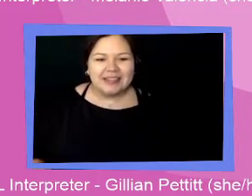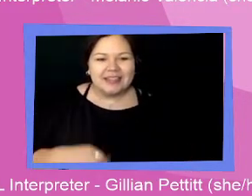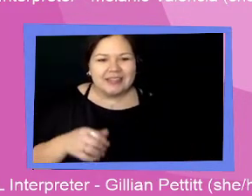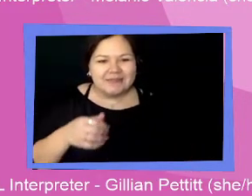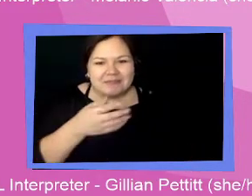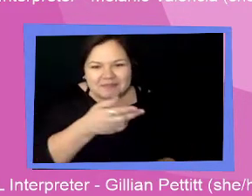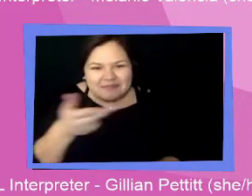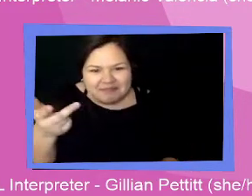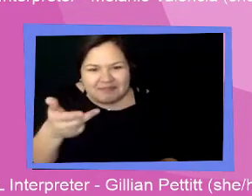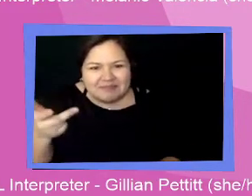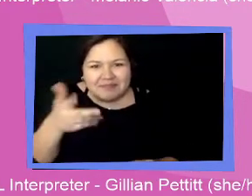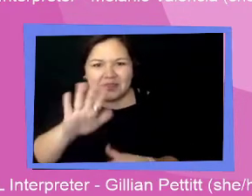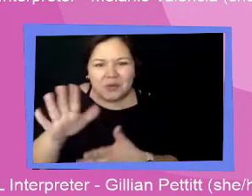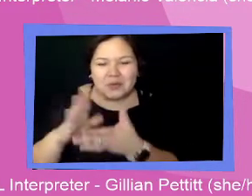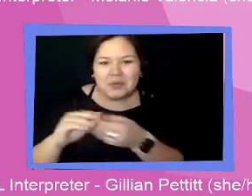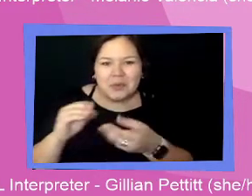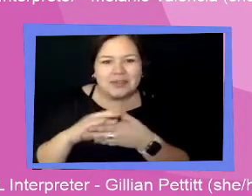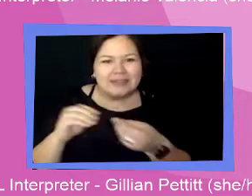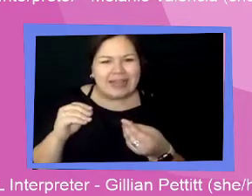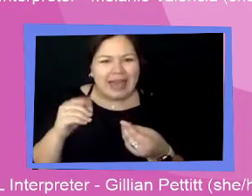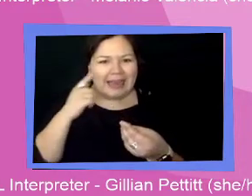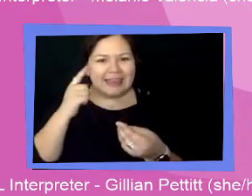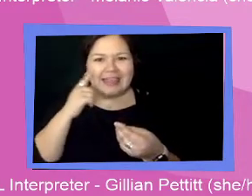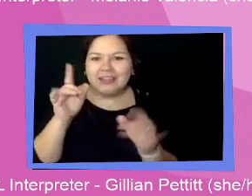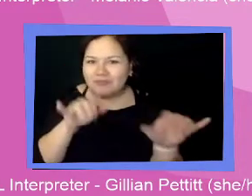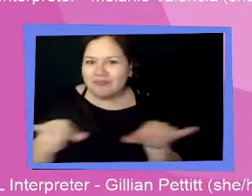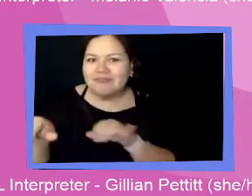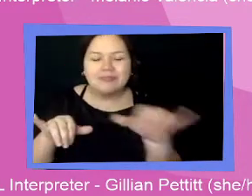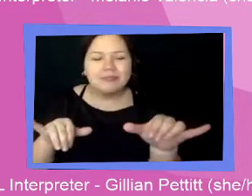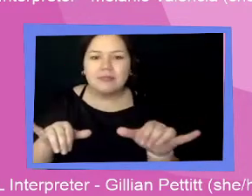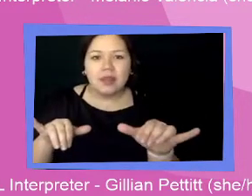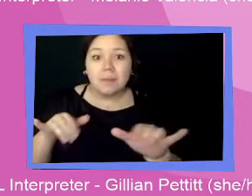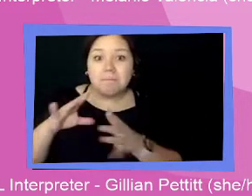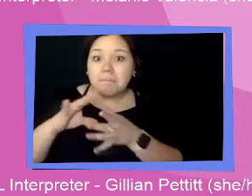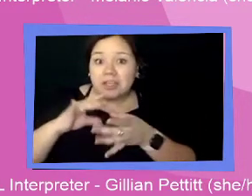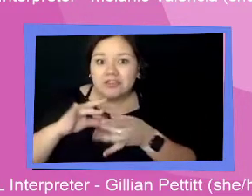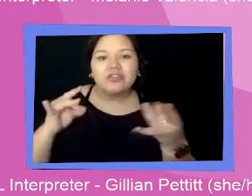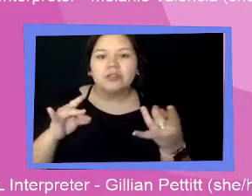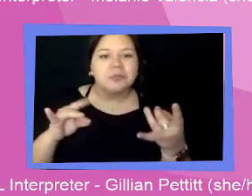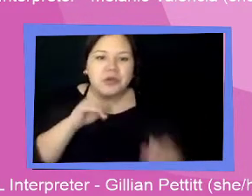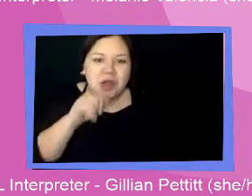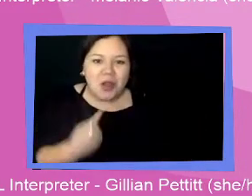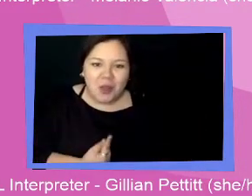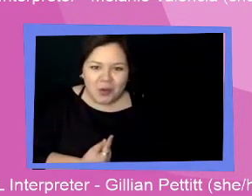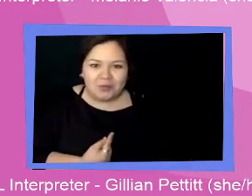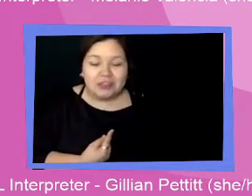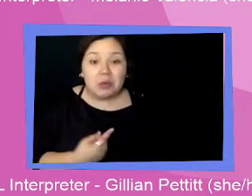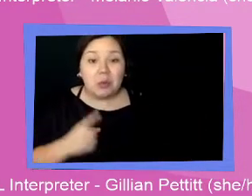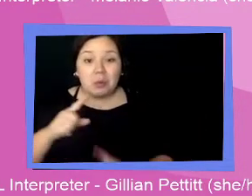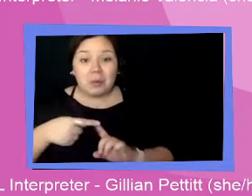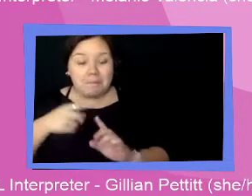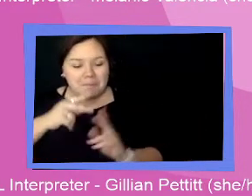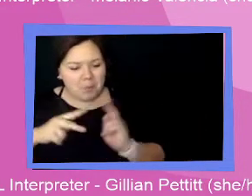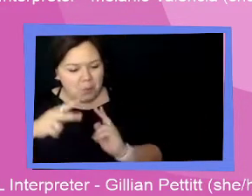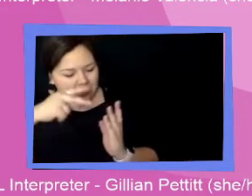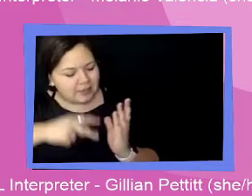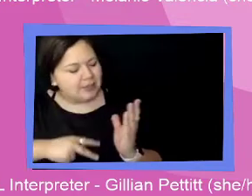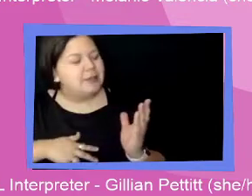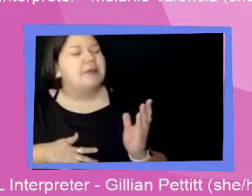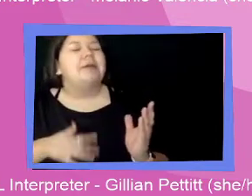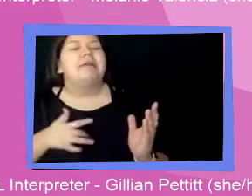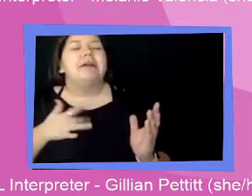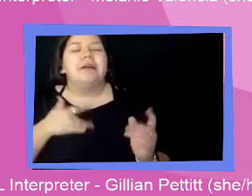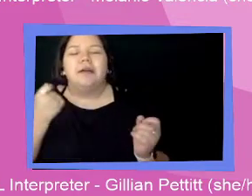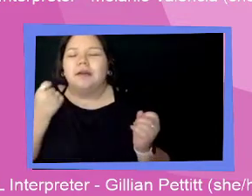that is not being alone. So everybody who gets to read your stories has that feeling of, oh, someone understands like what I'm going